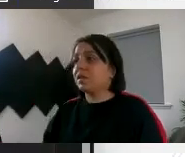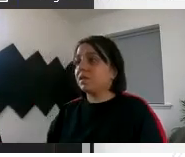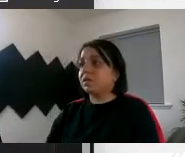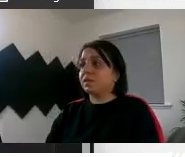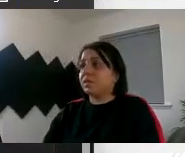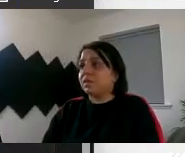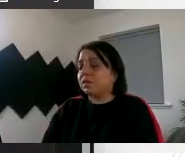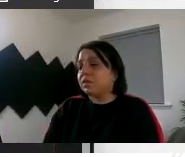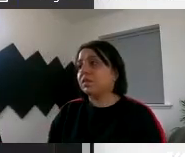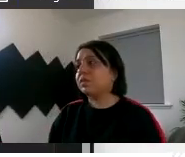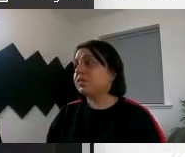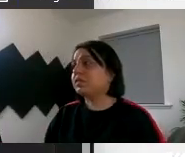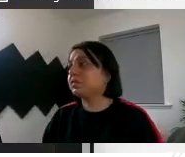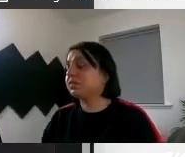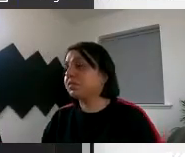time.